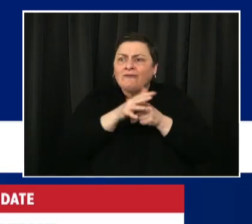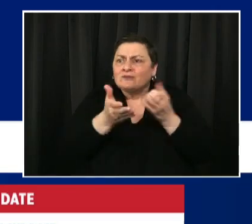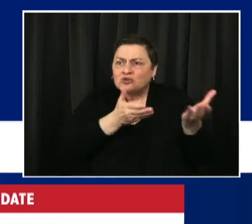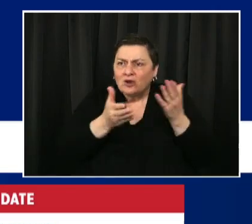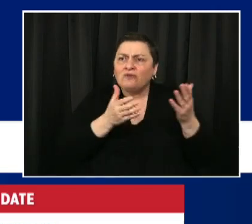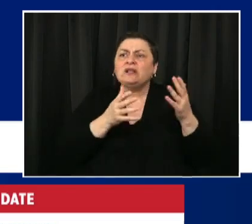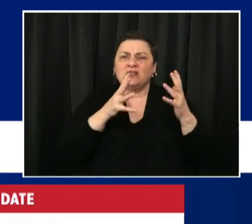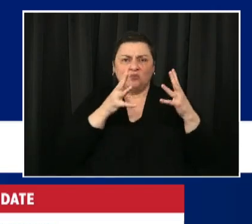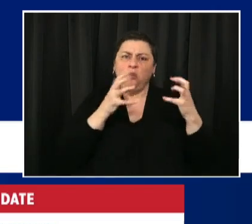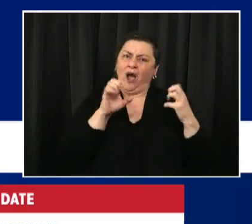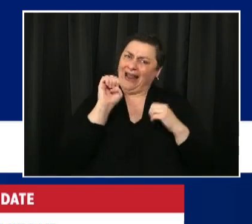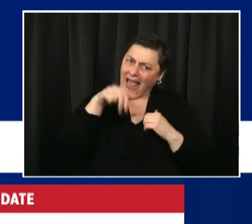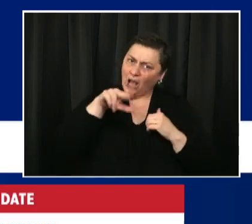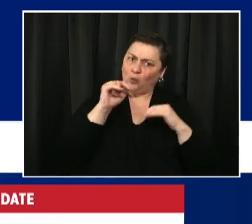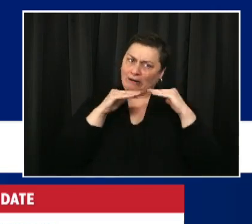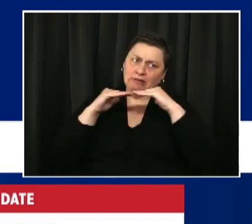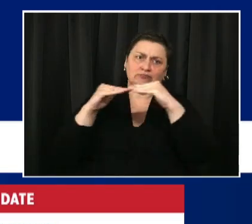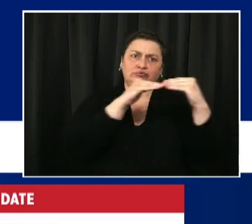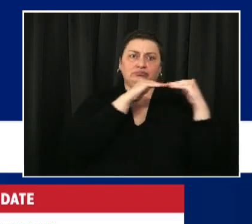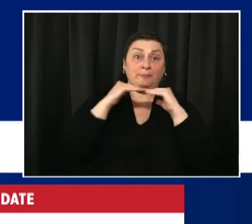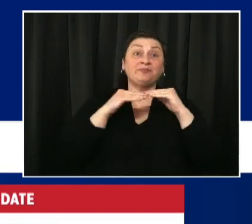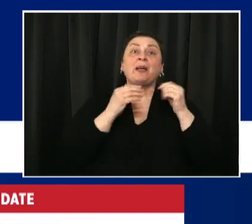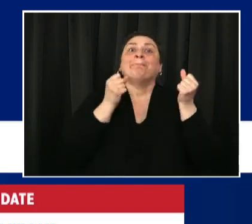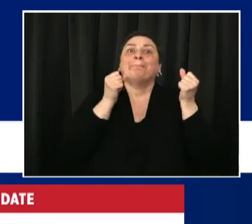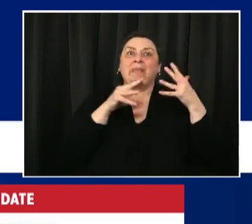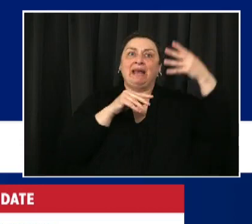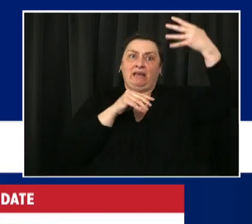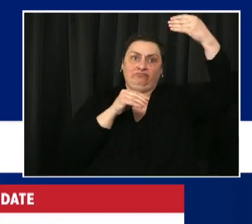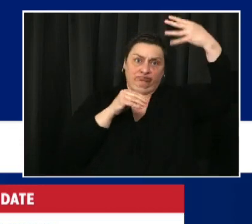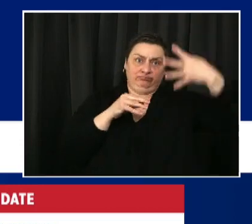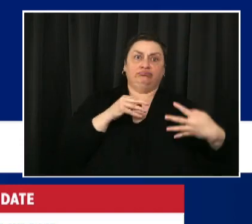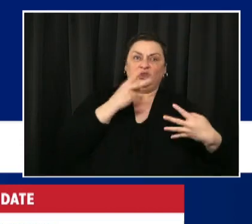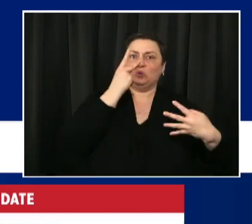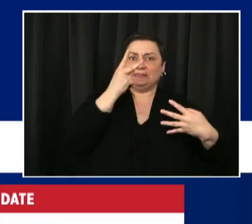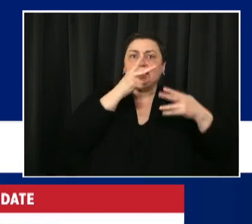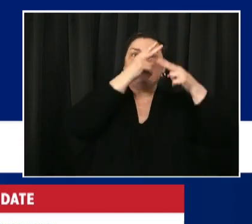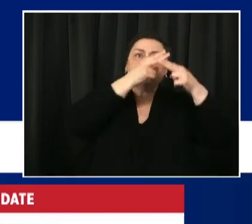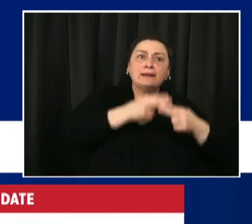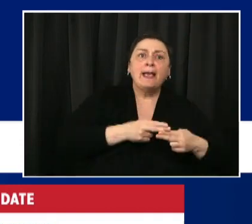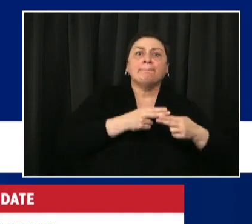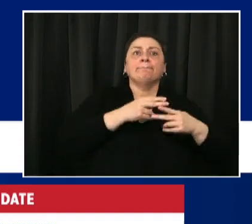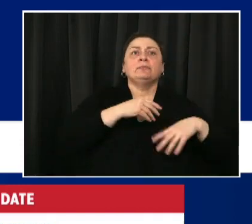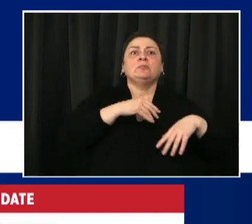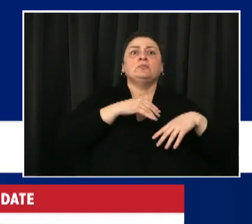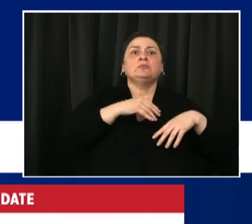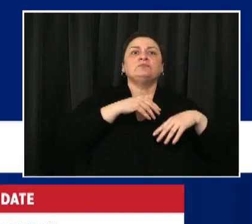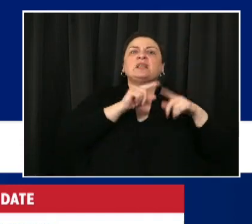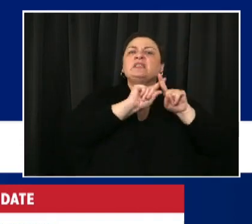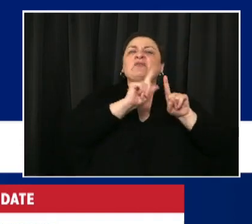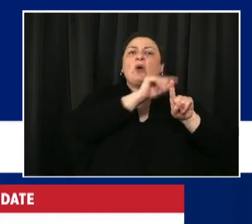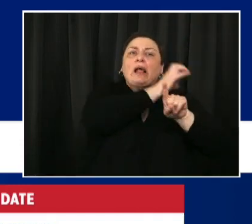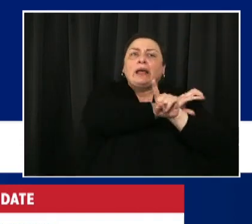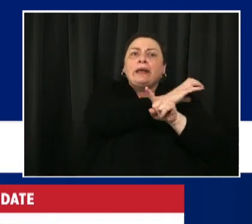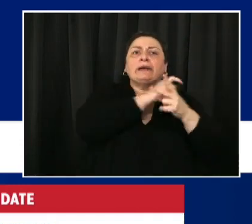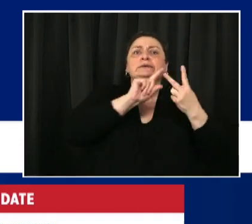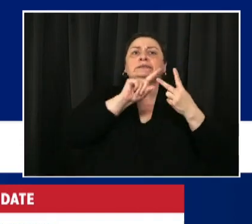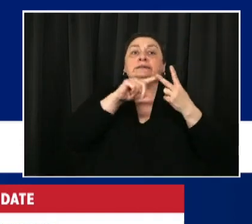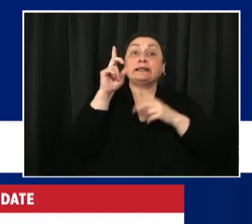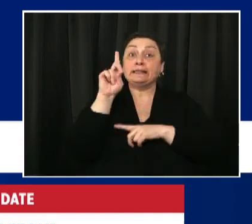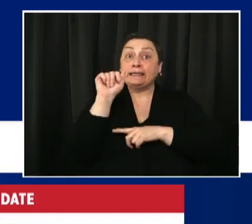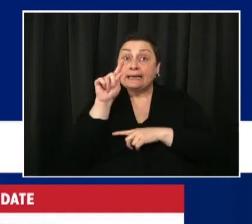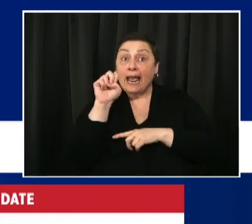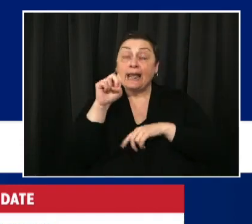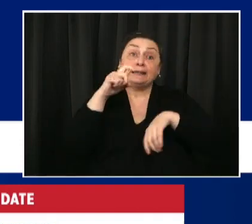their second dose, that are rescheduling. And you can see the updated dates and times for each of these vaccination clinics on this